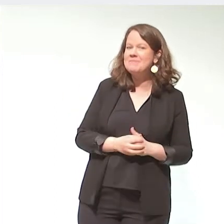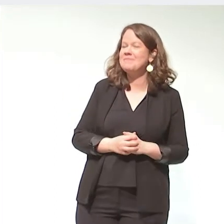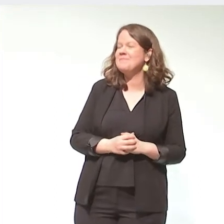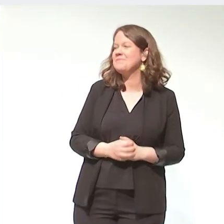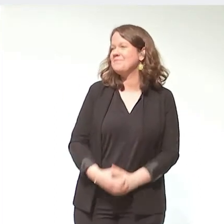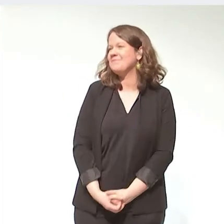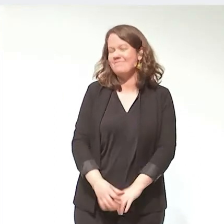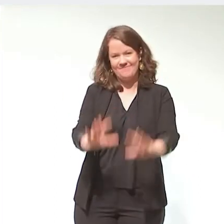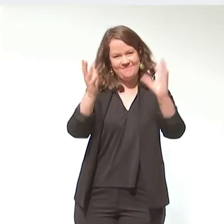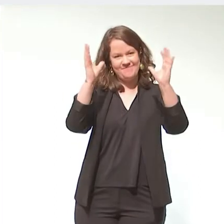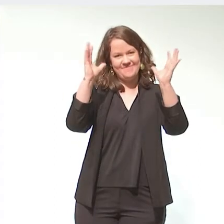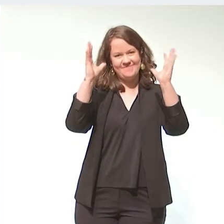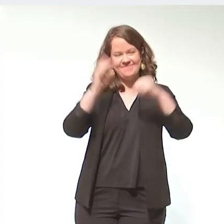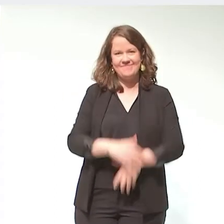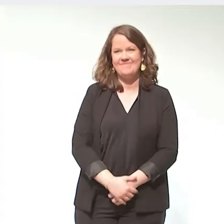session. Thank you very much.